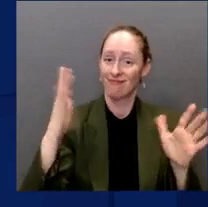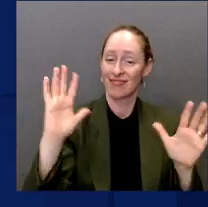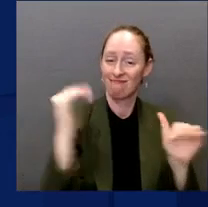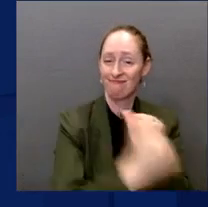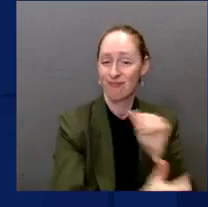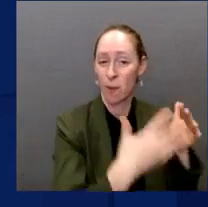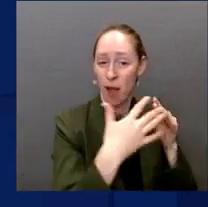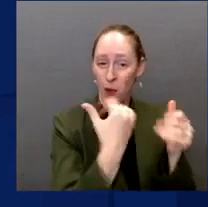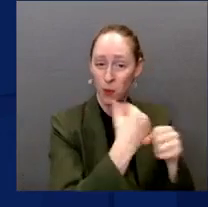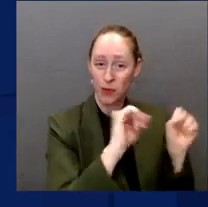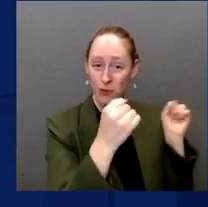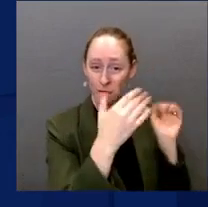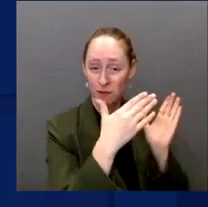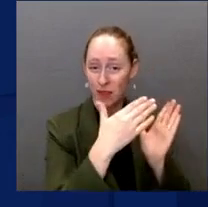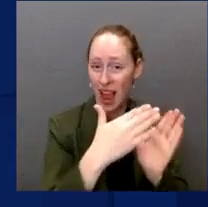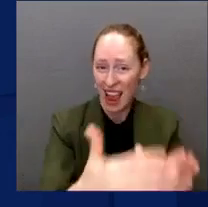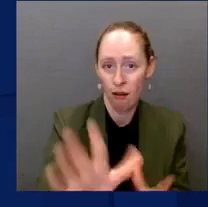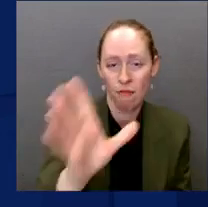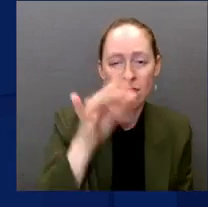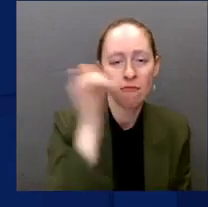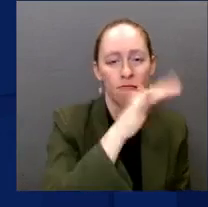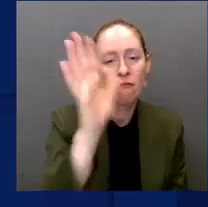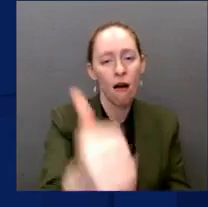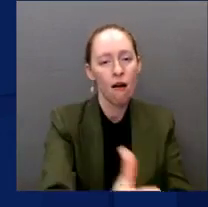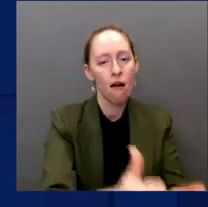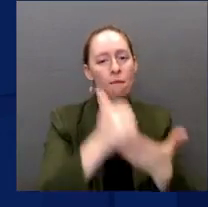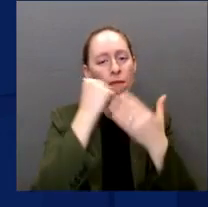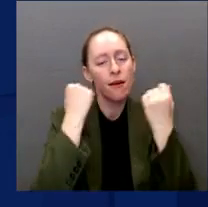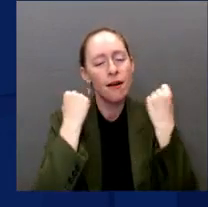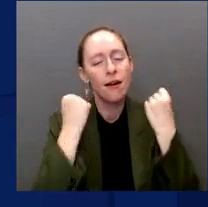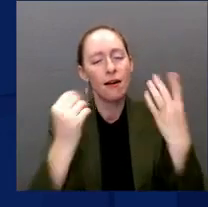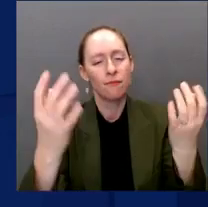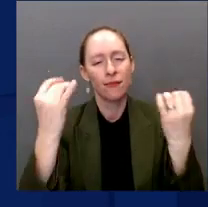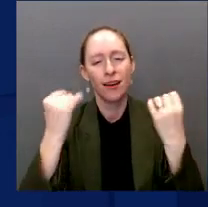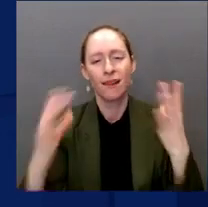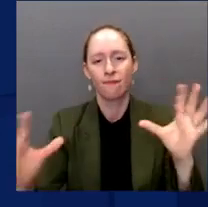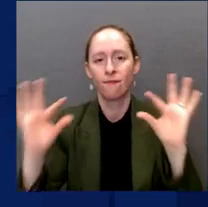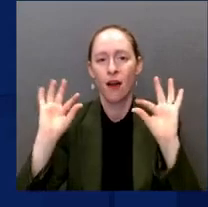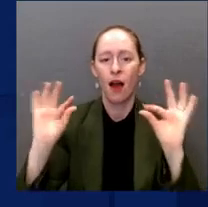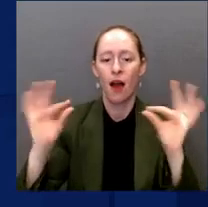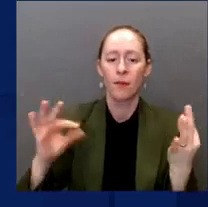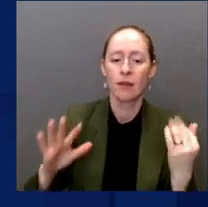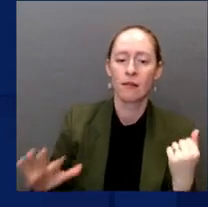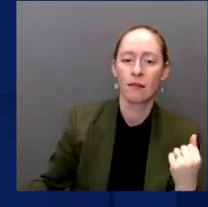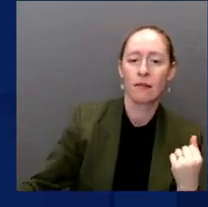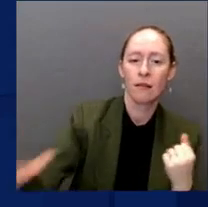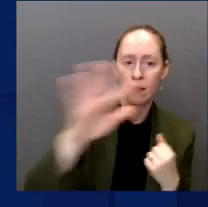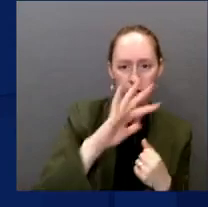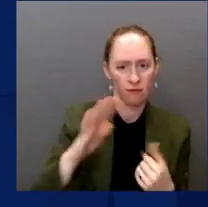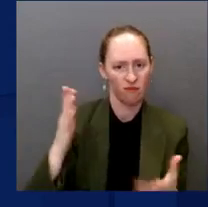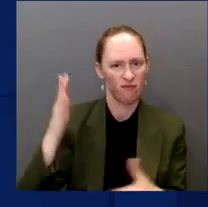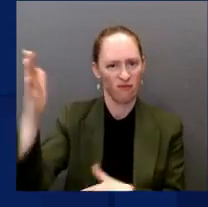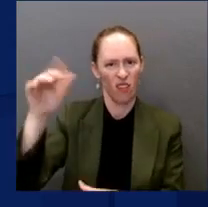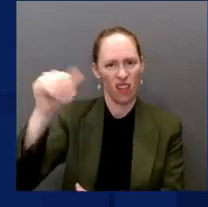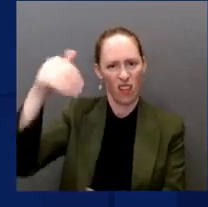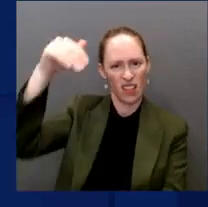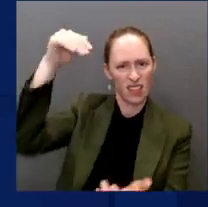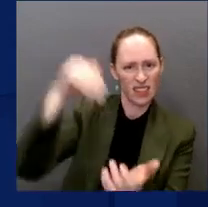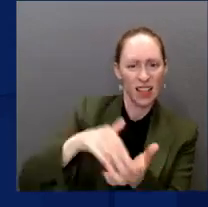families, and helped our economy create nearly 10 million new jobs, most jobs created in that time frame in American